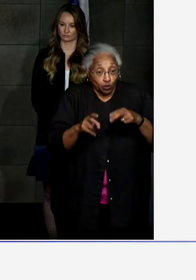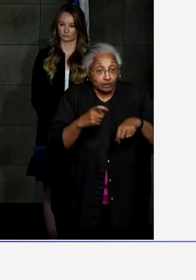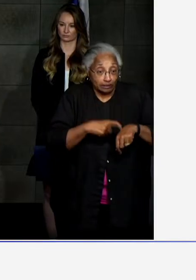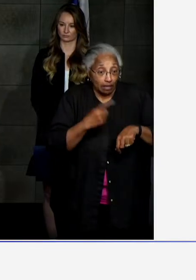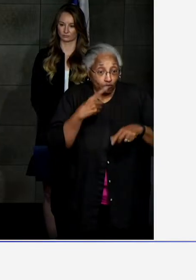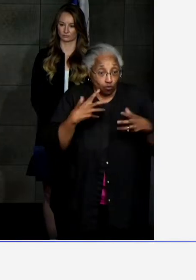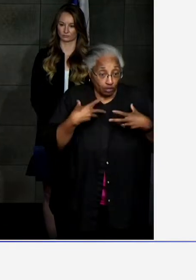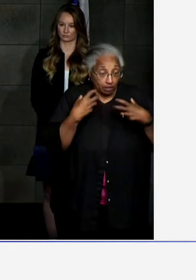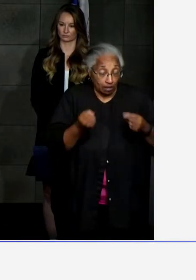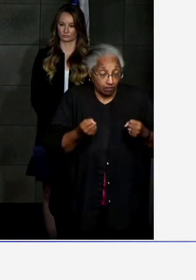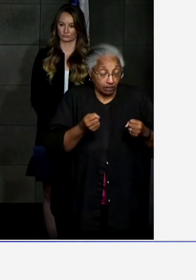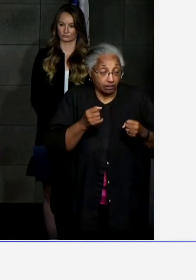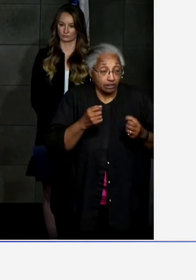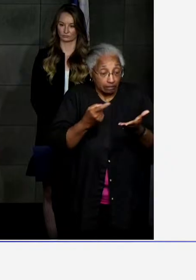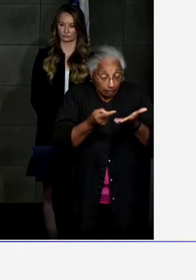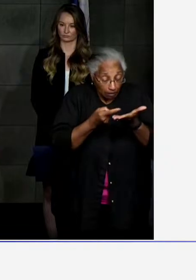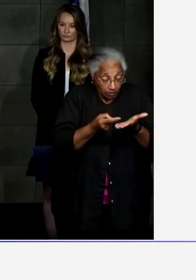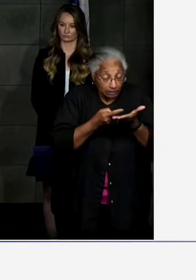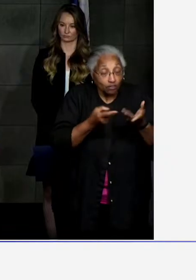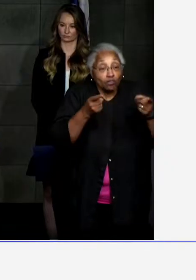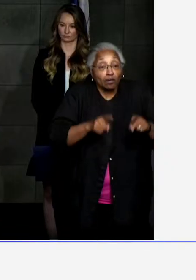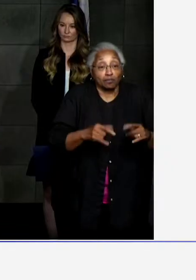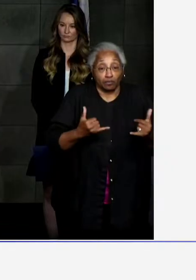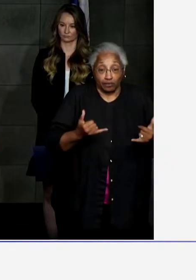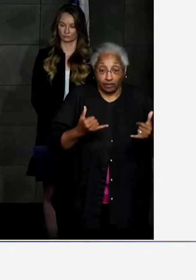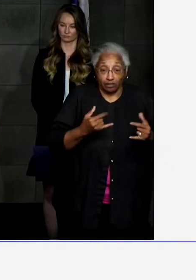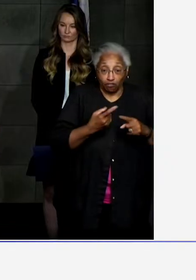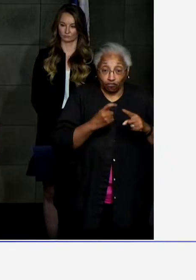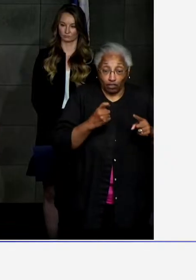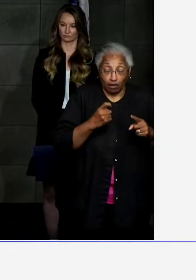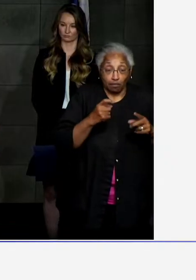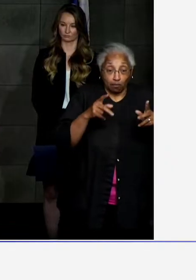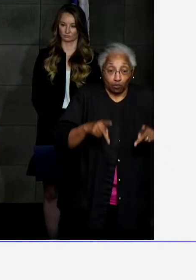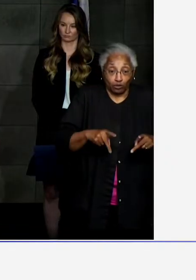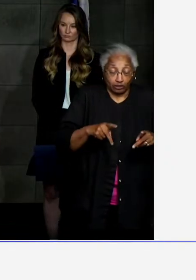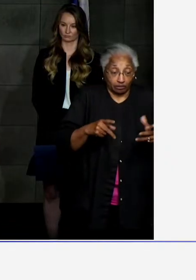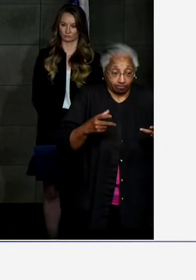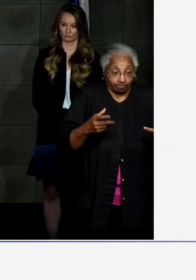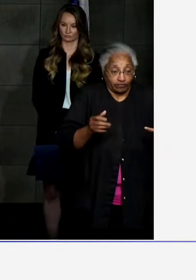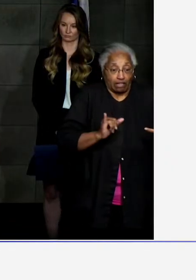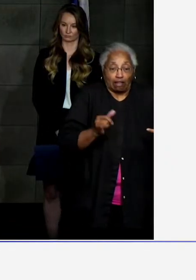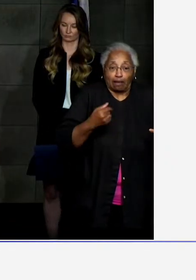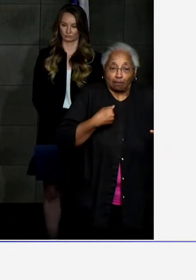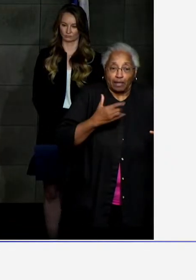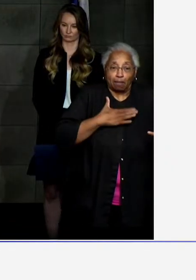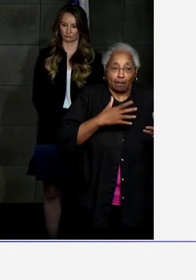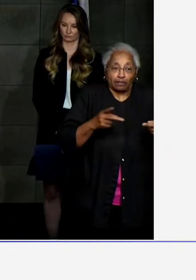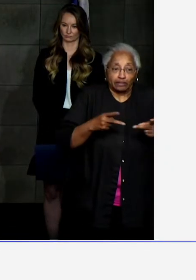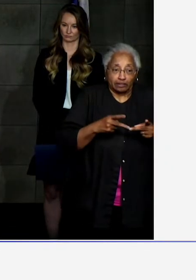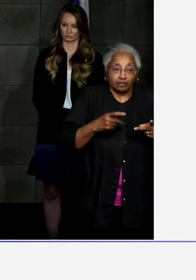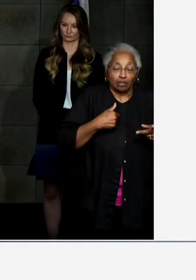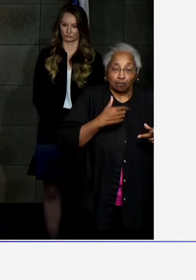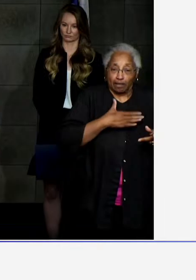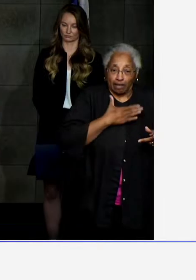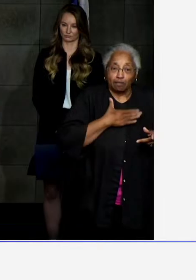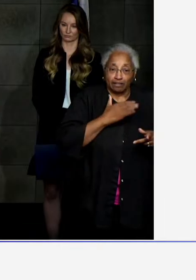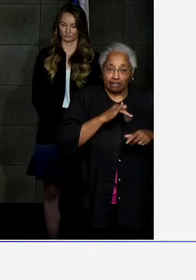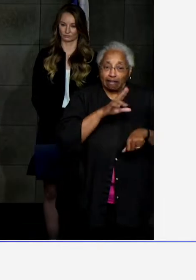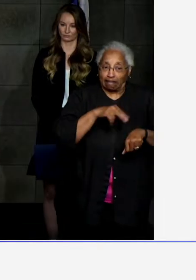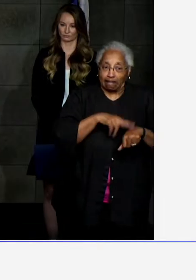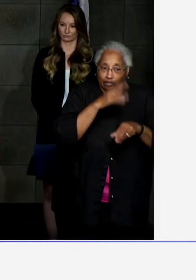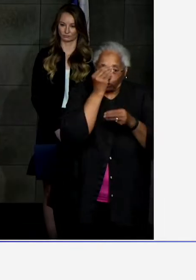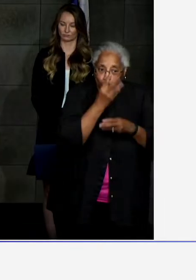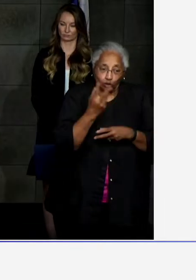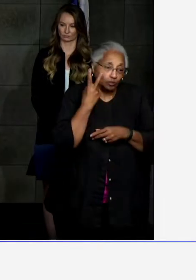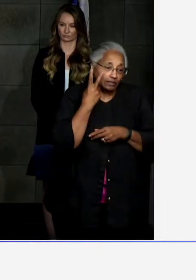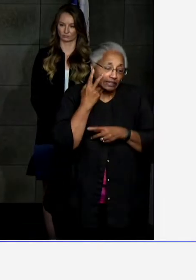mitigation. So those conversations are happening. And from somebody like in my position, I'm glad that it's being covered in the national news.